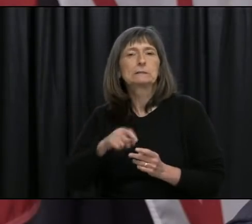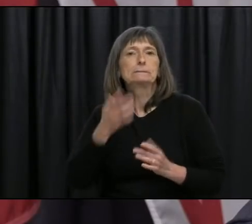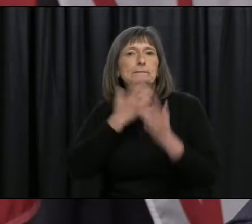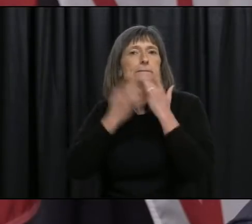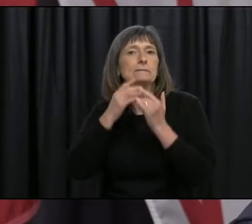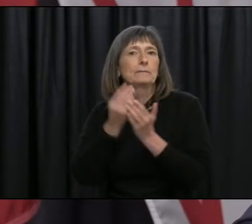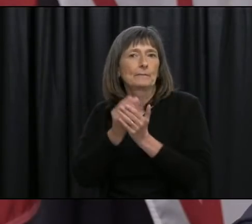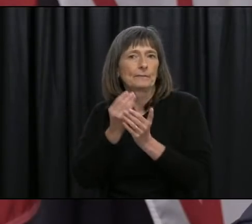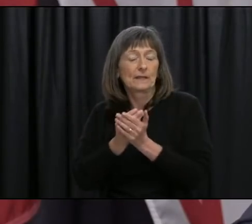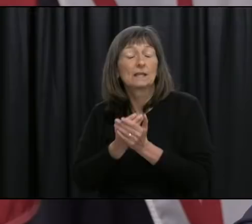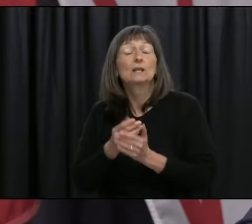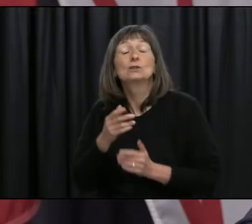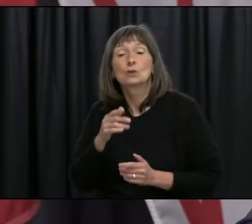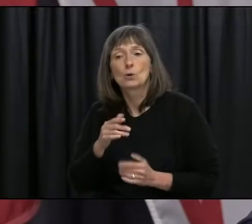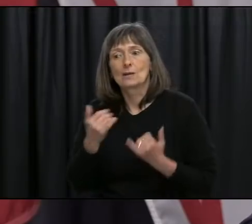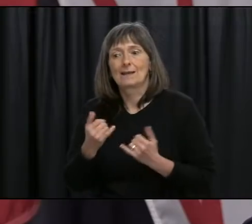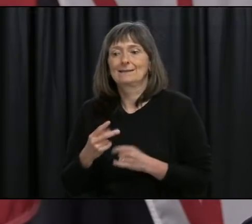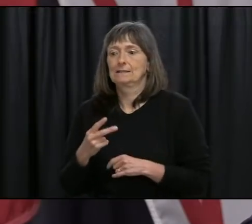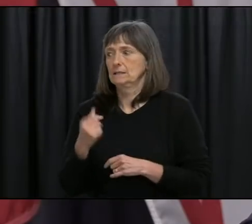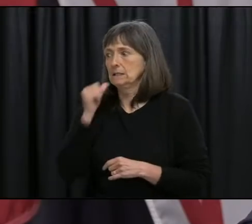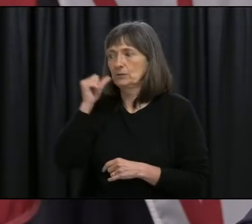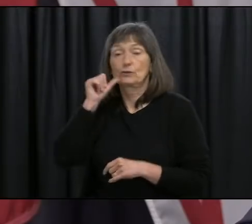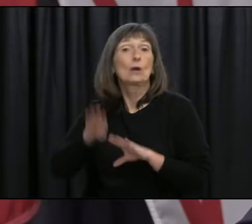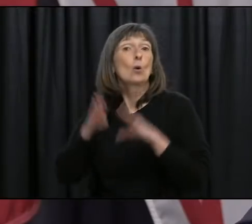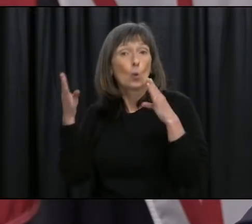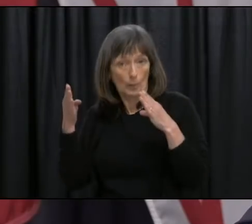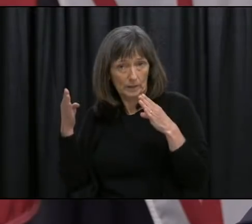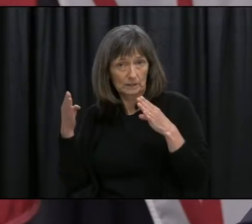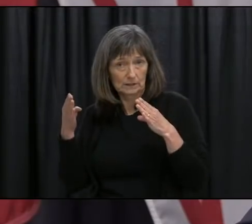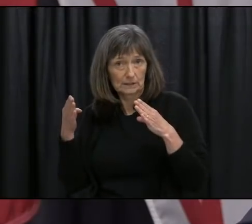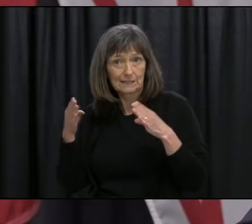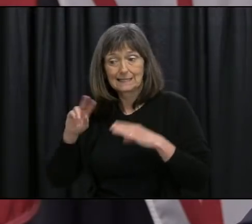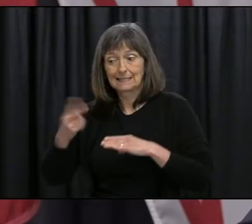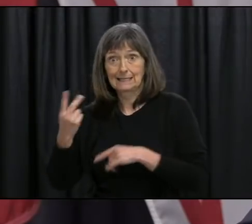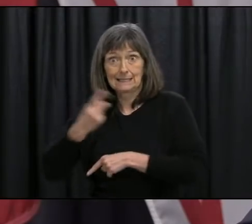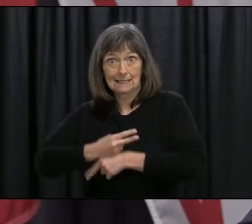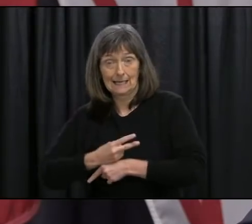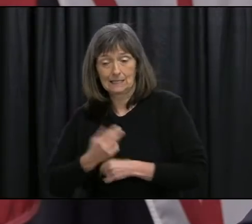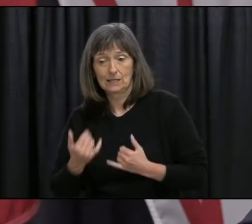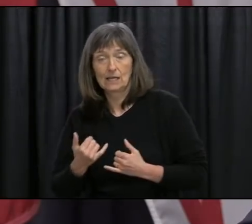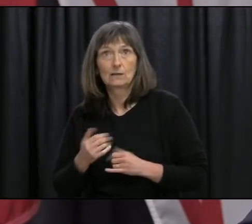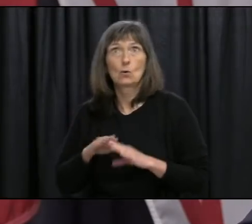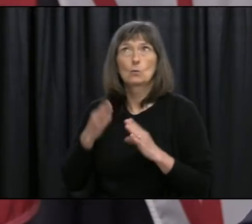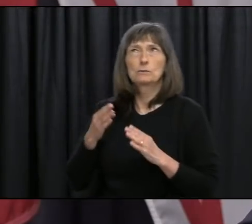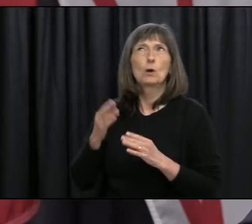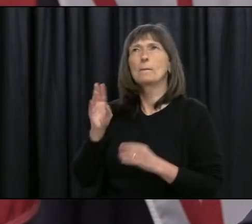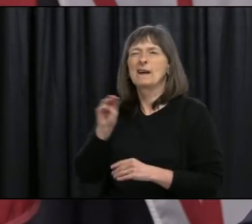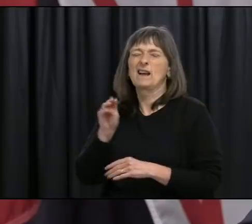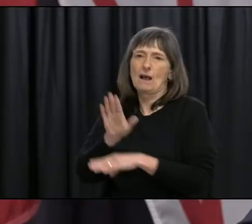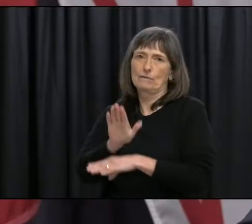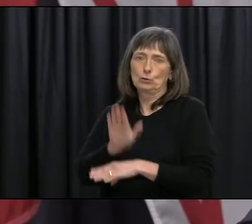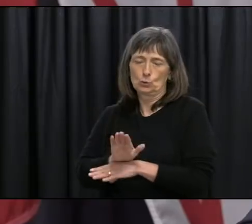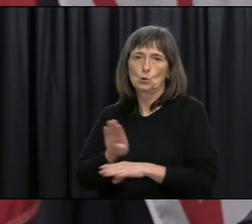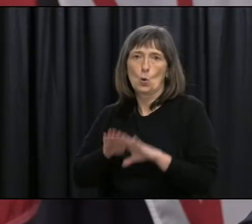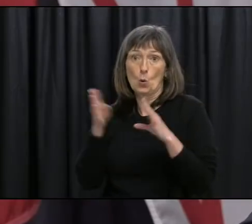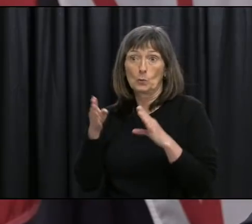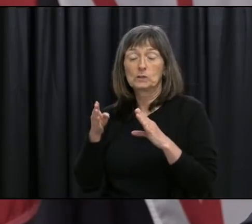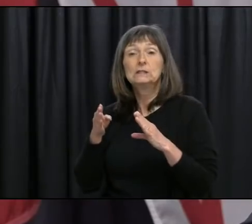portal, and we're just in day 2, and in day 2, it opened up on Monday, late Monday afternoon. There's